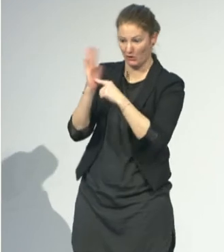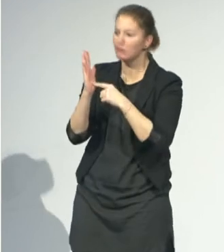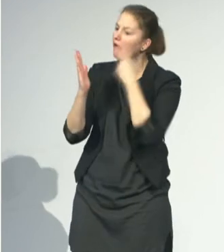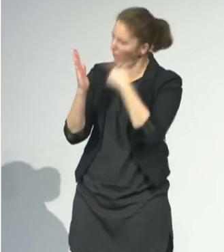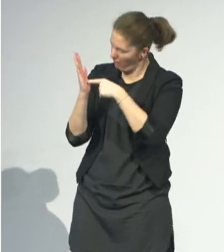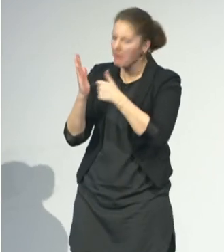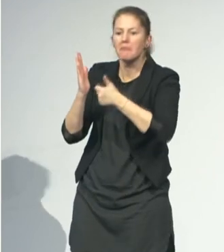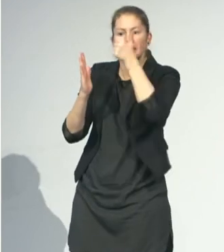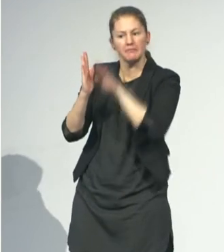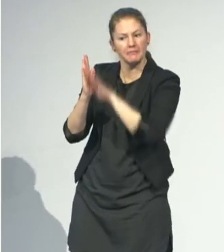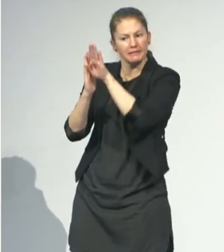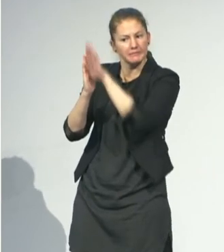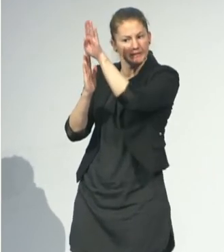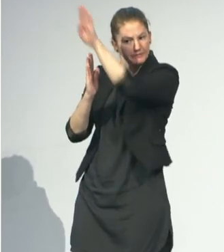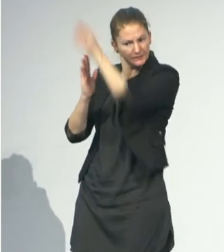for the team.